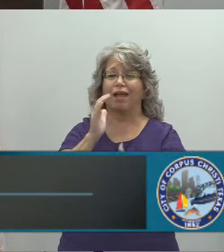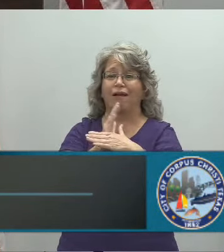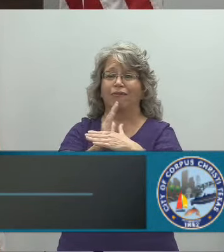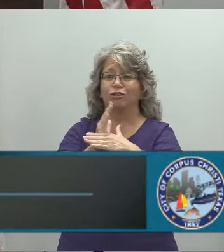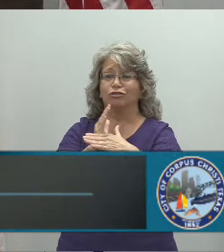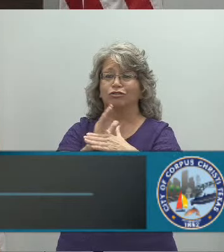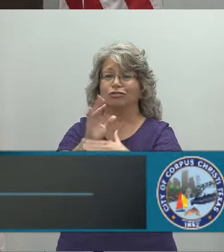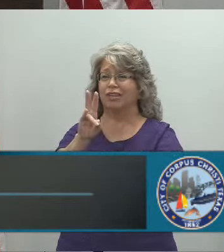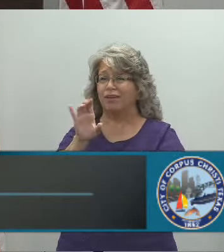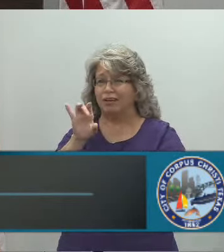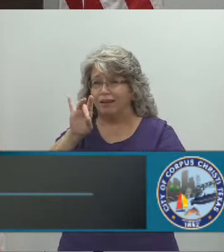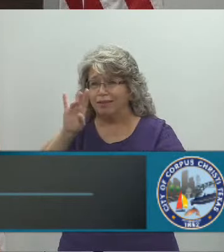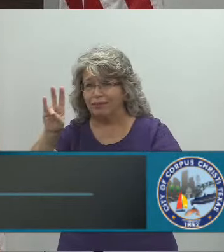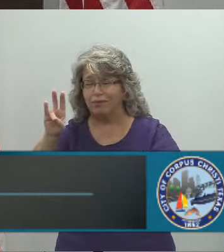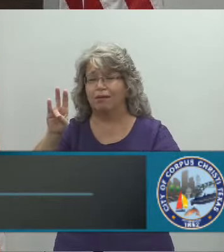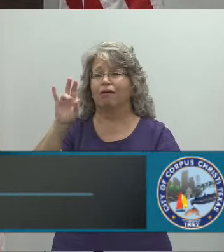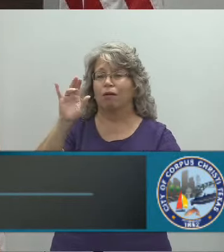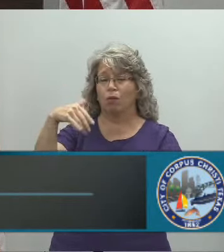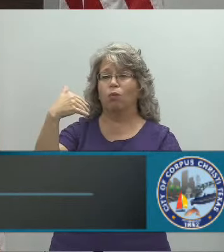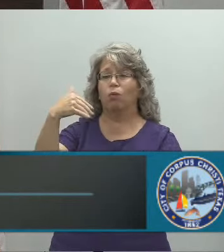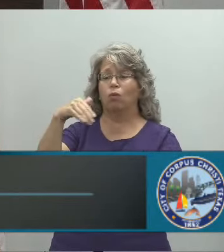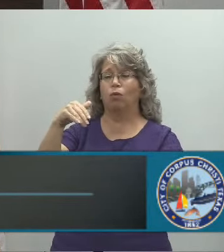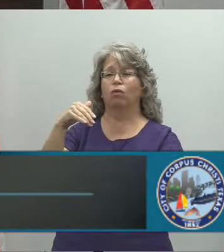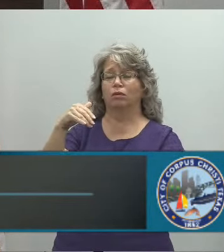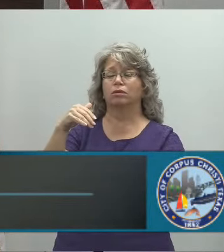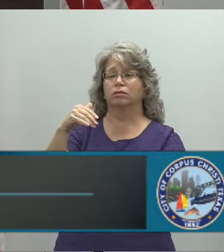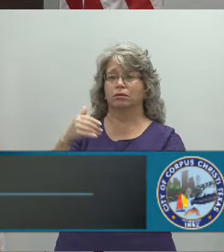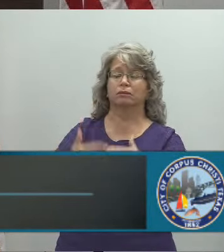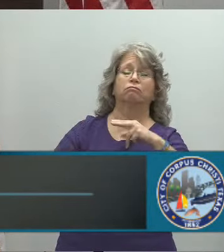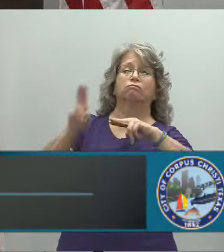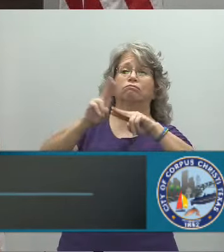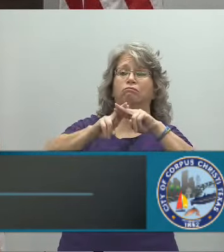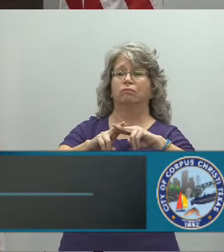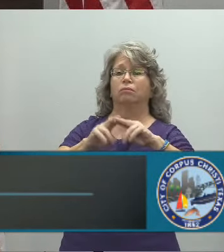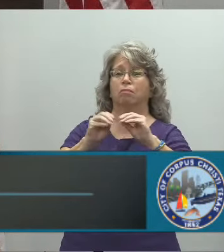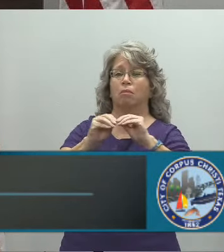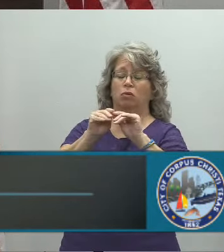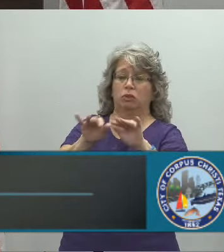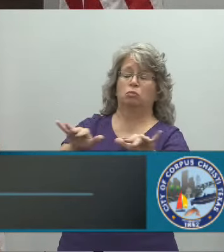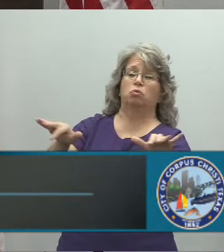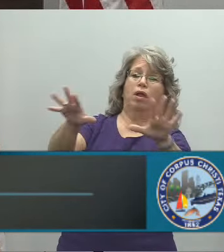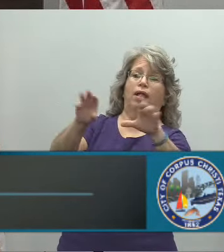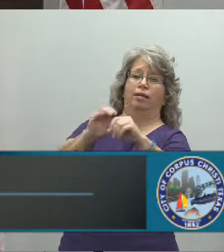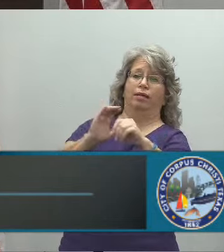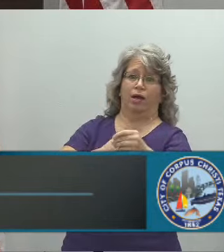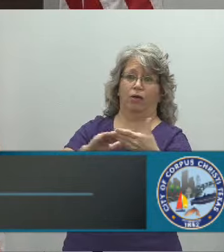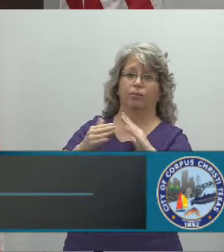increase in the number of contagious COVID-19 that's spreading in our community.